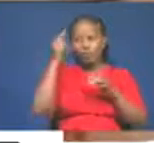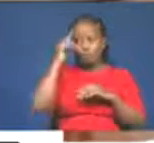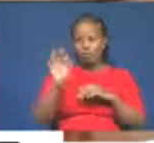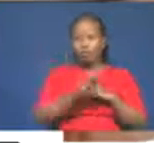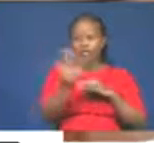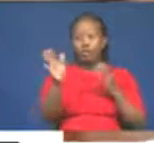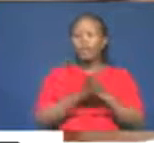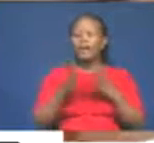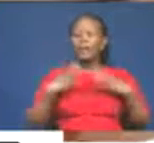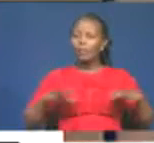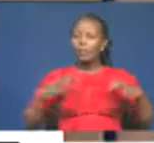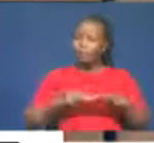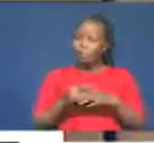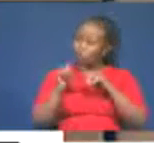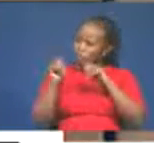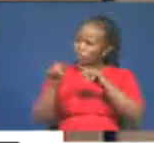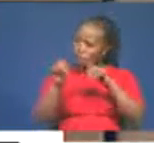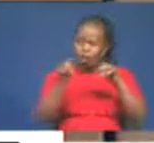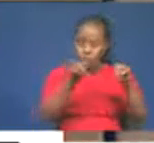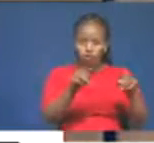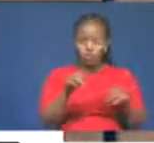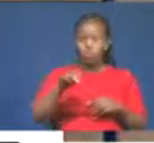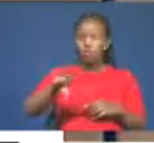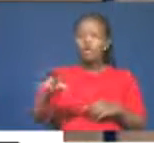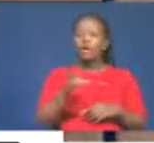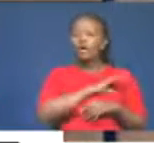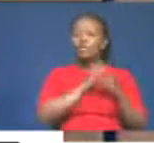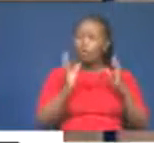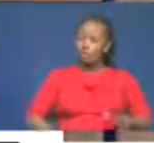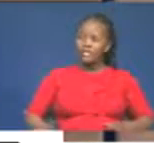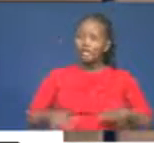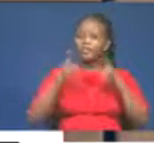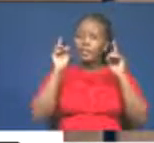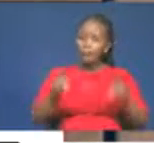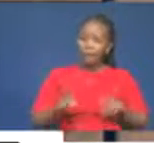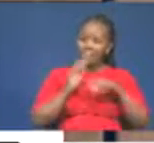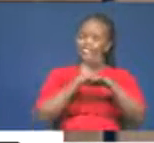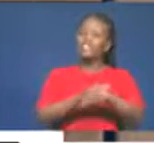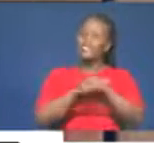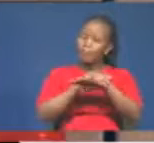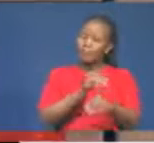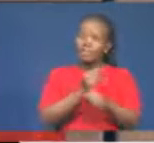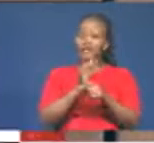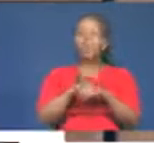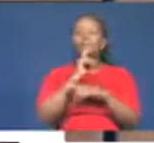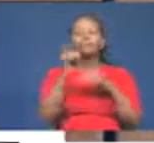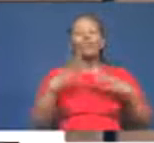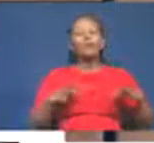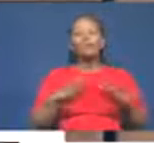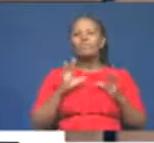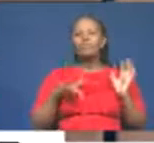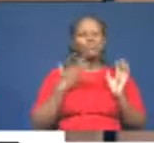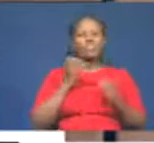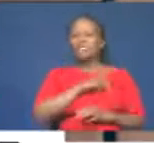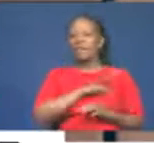you as a county commissioner to reach them out and make them feel comfortable with you so that